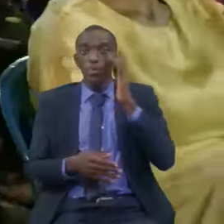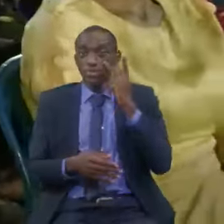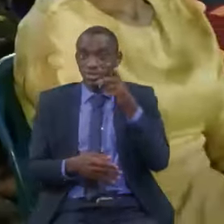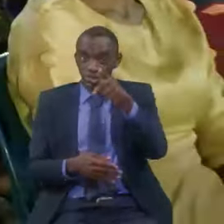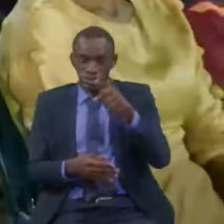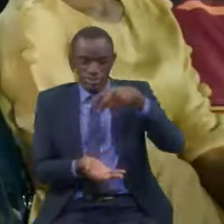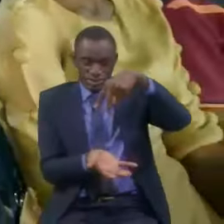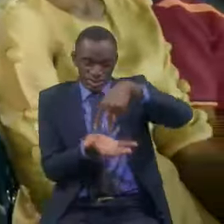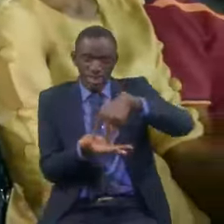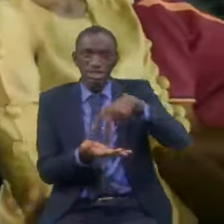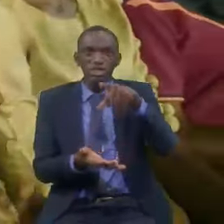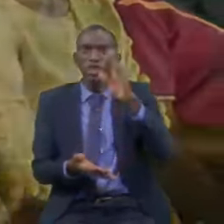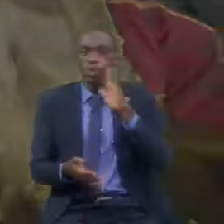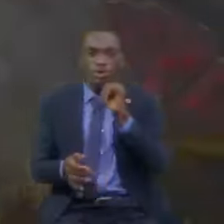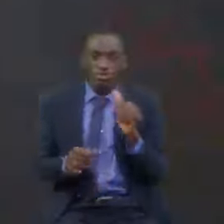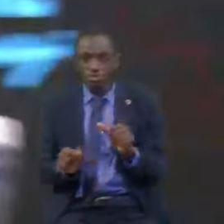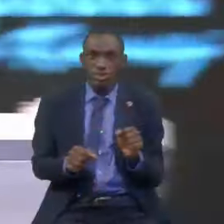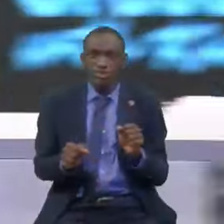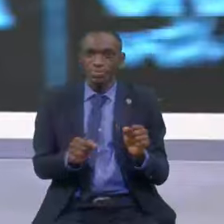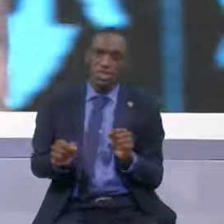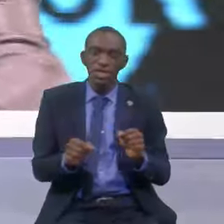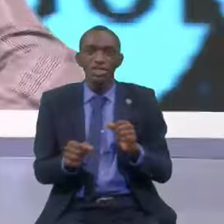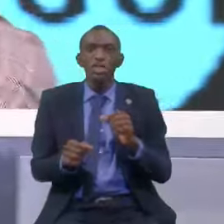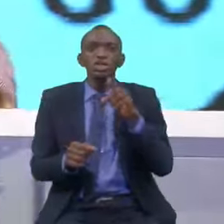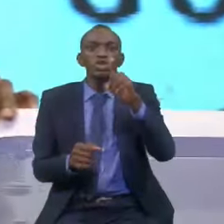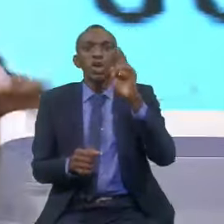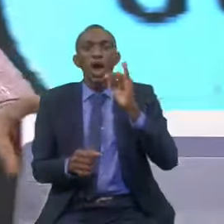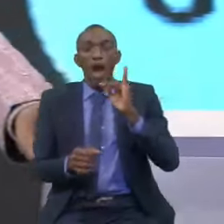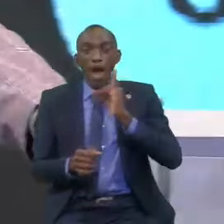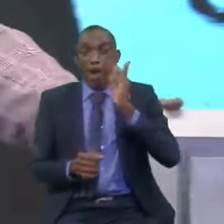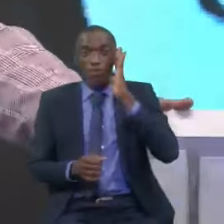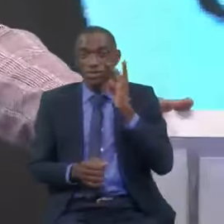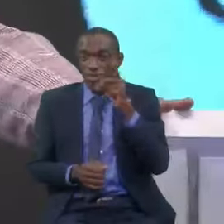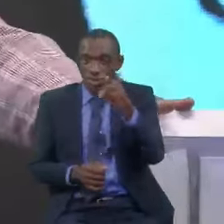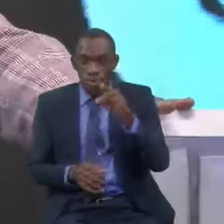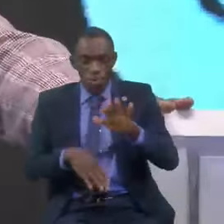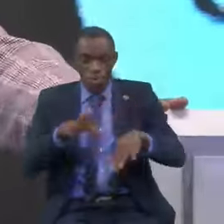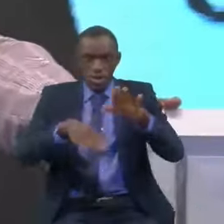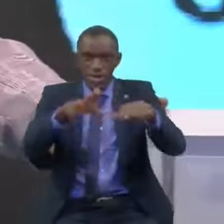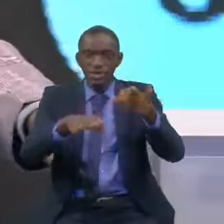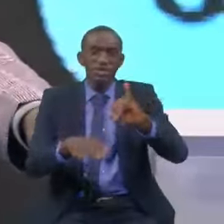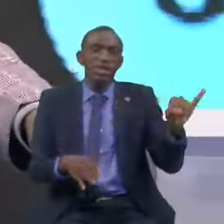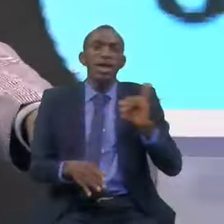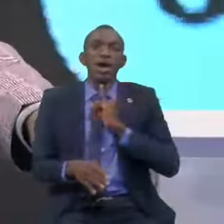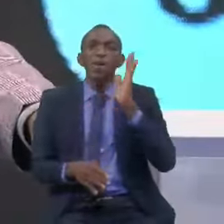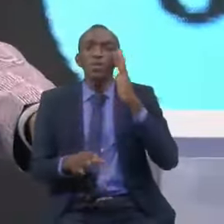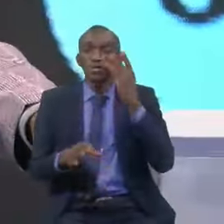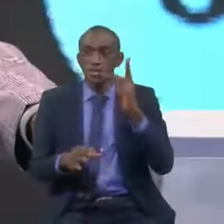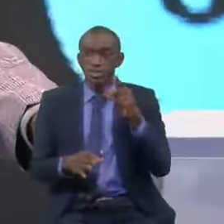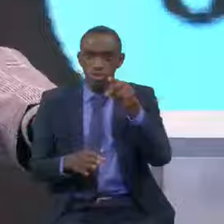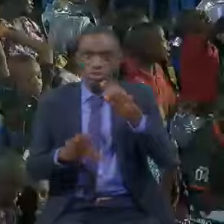not shake, you will not shake. I'll see you walking in, and I'll see you giving